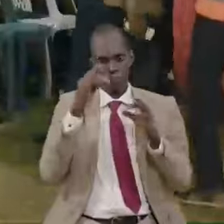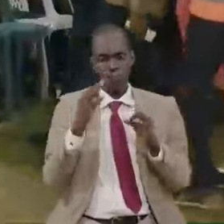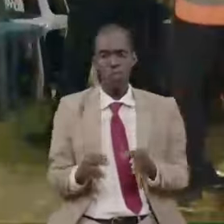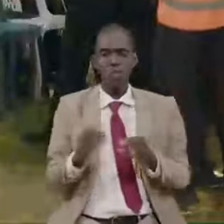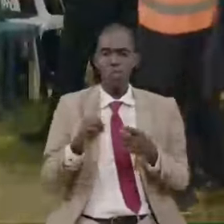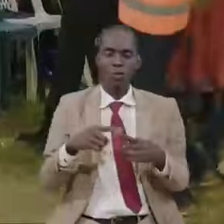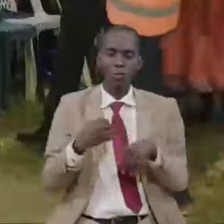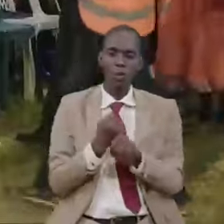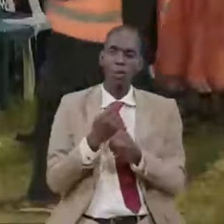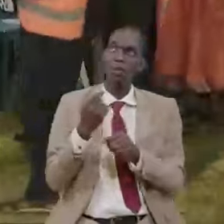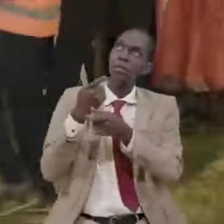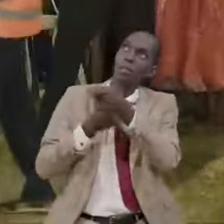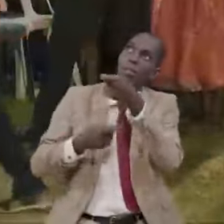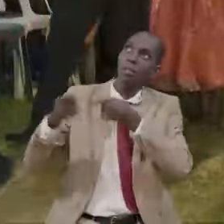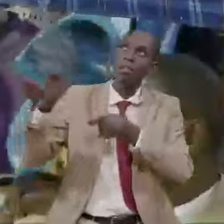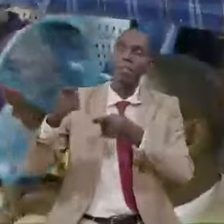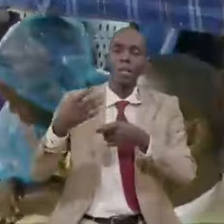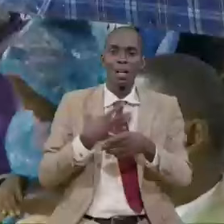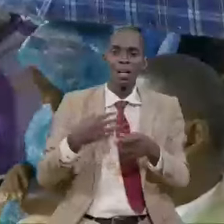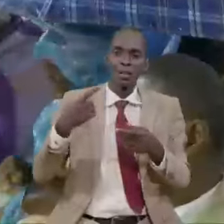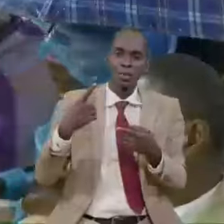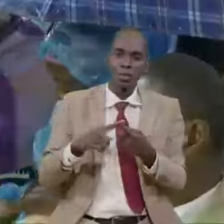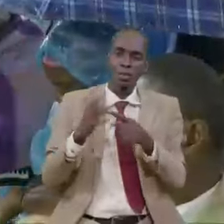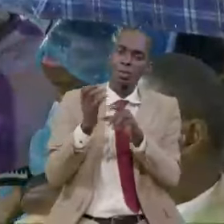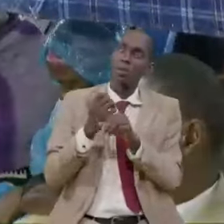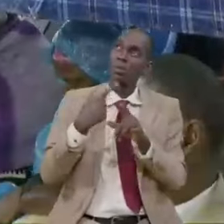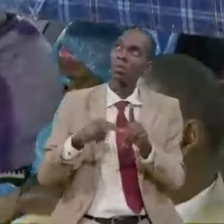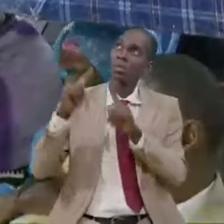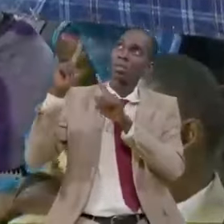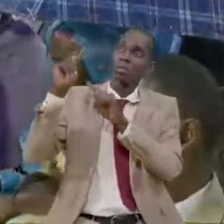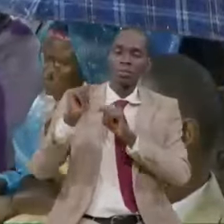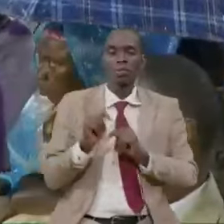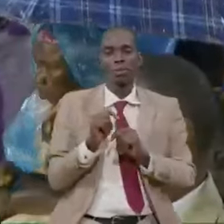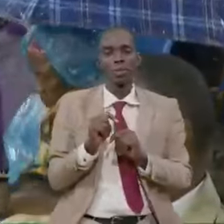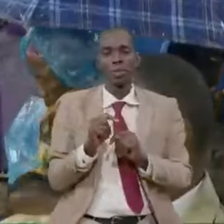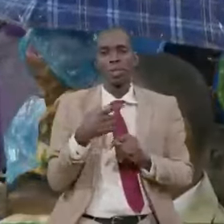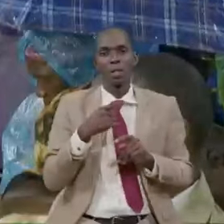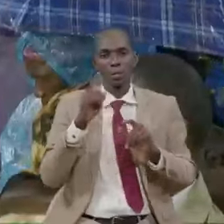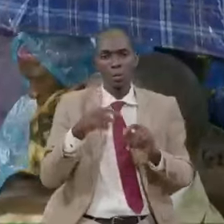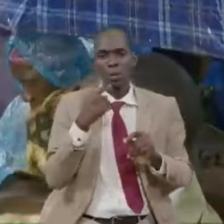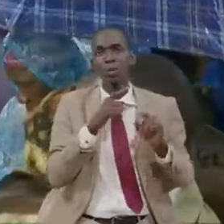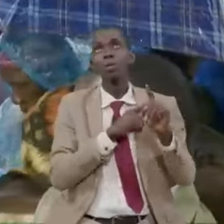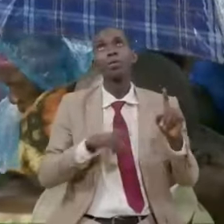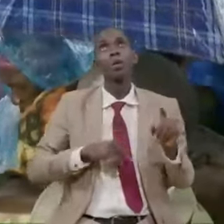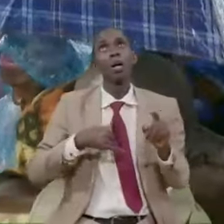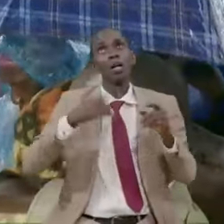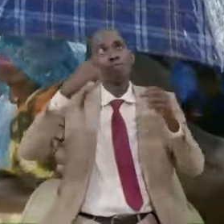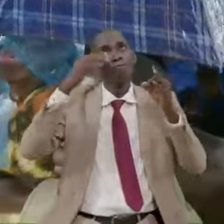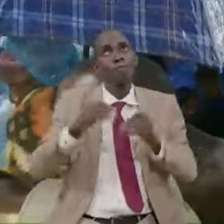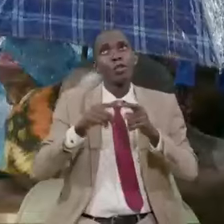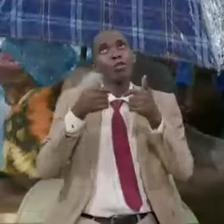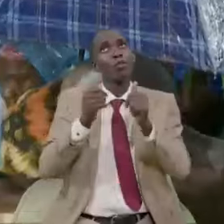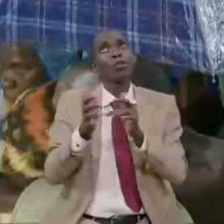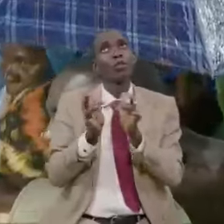here I am. I've decided to follow Jesus. No turning back. No turning back.